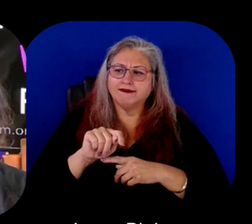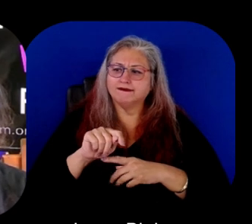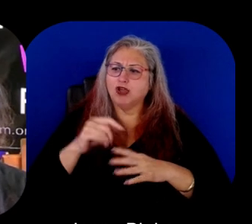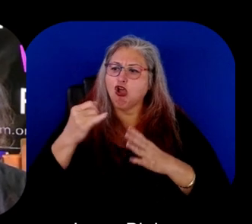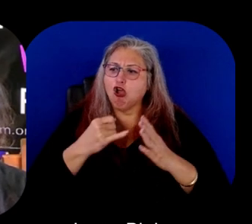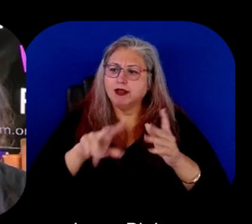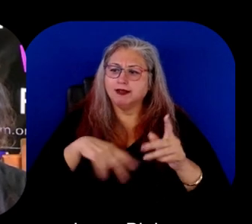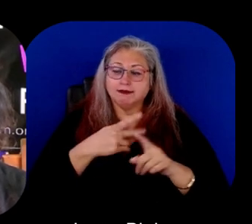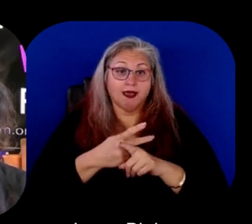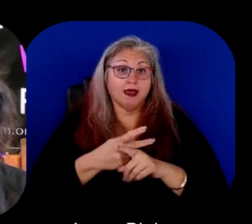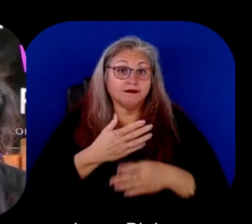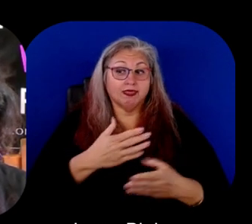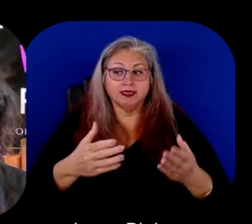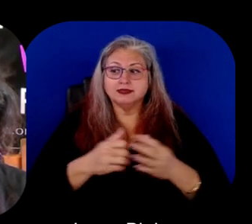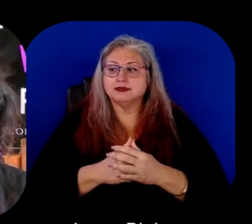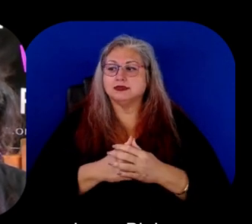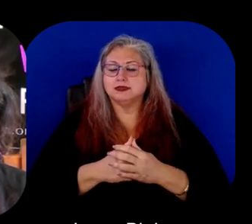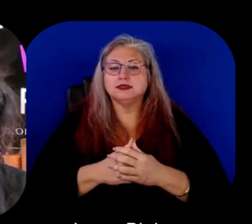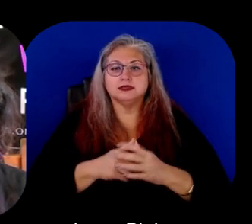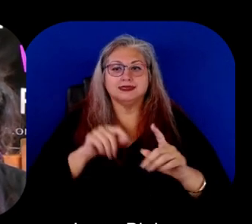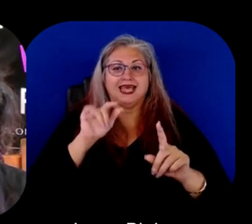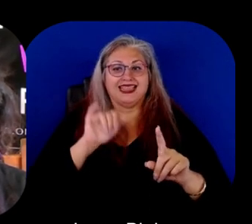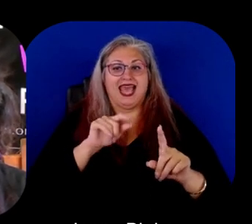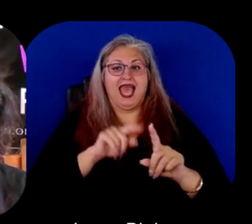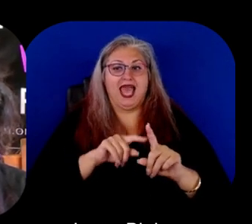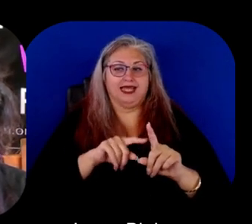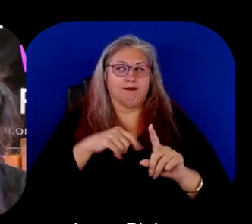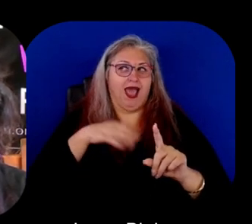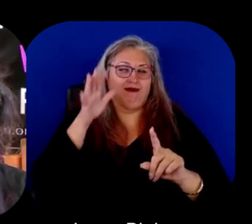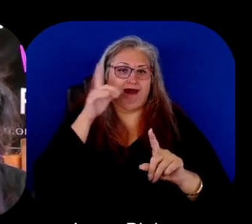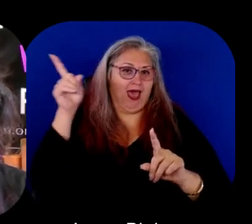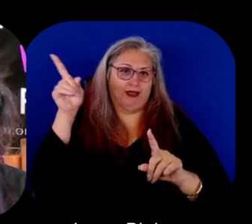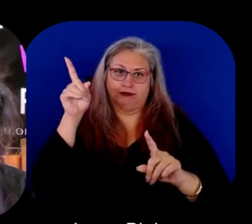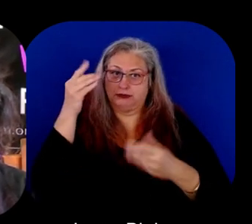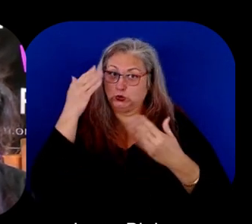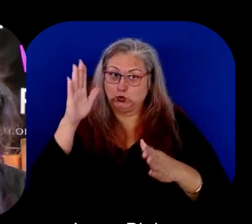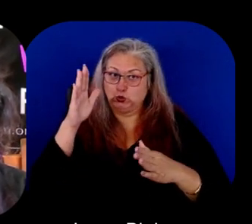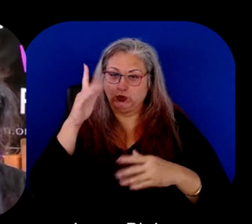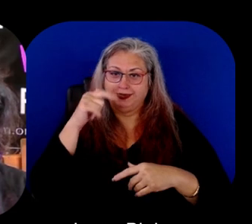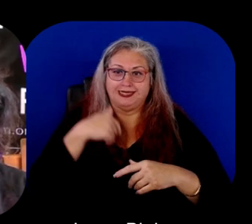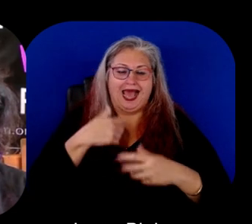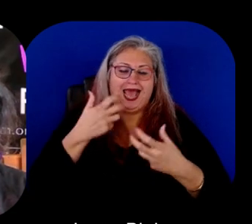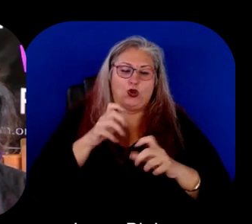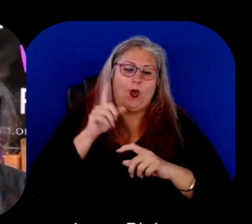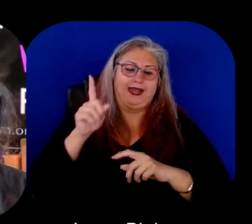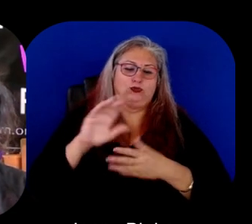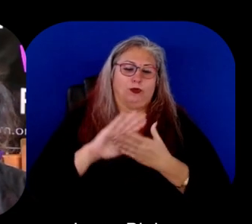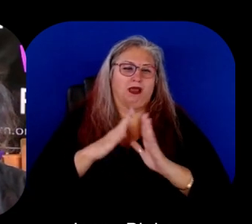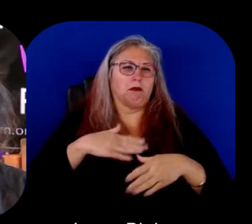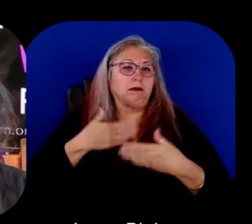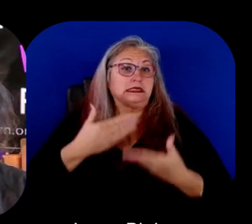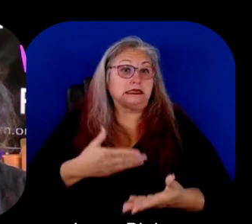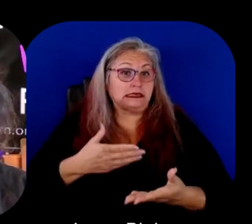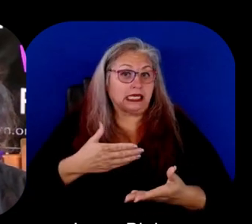artistic materials. And this was without my father knowing, because I didn't want him to get